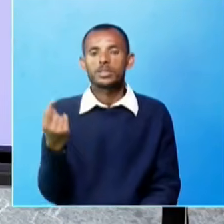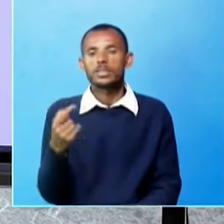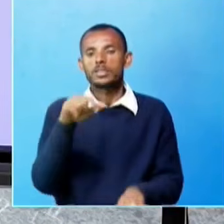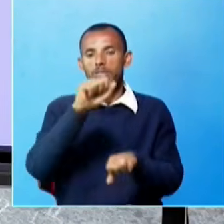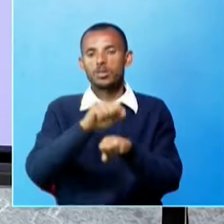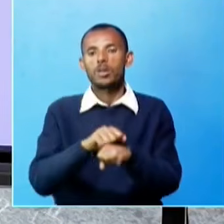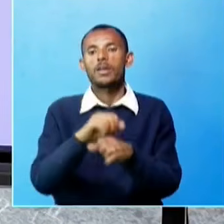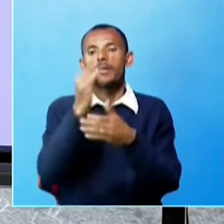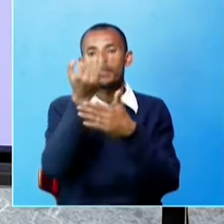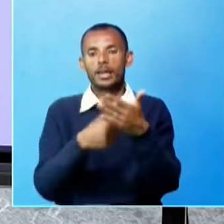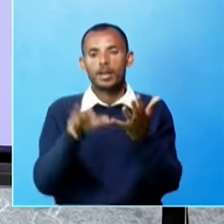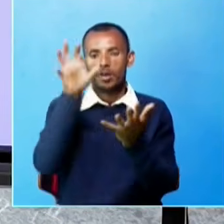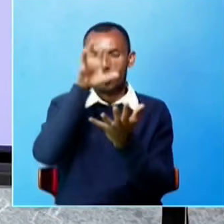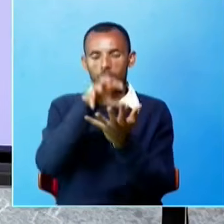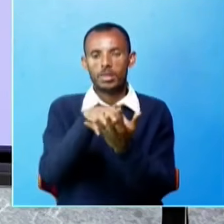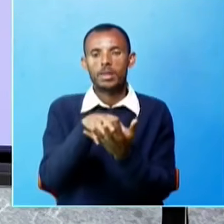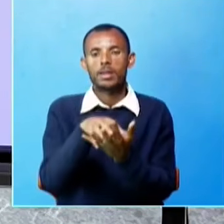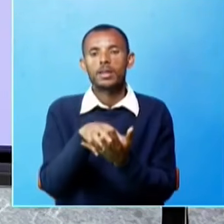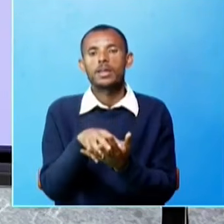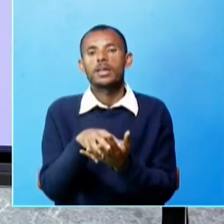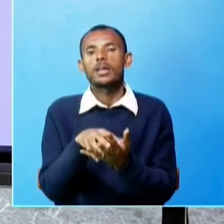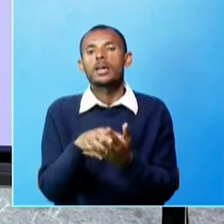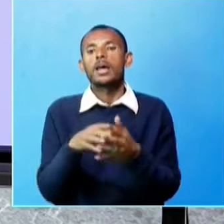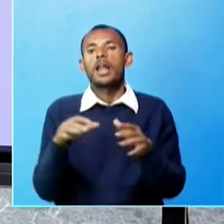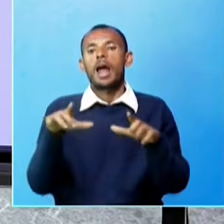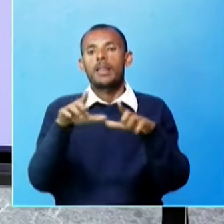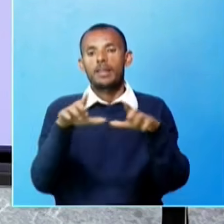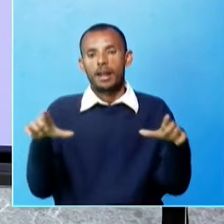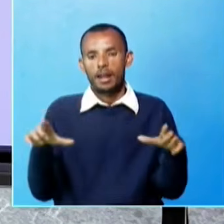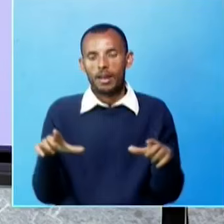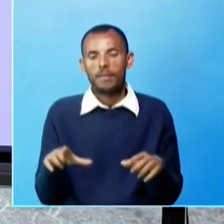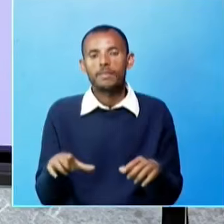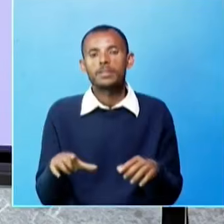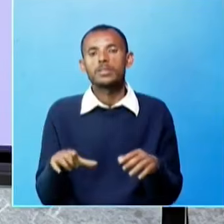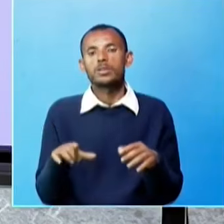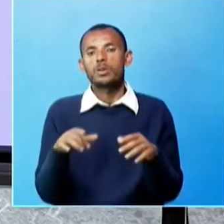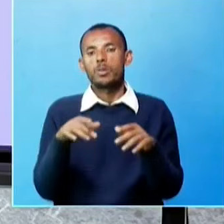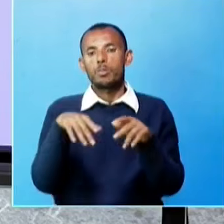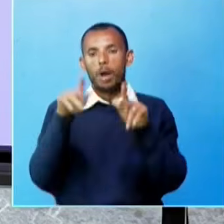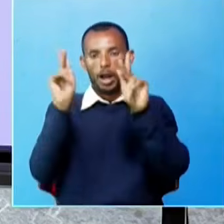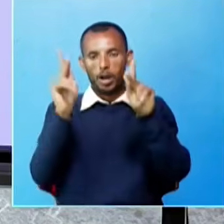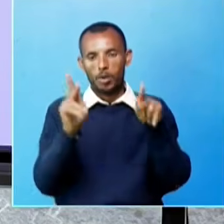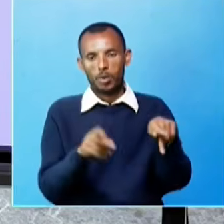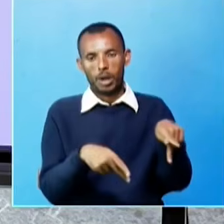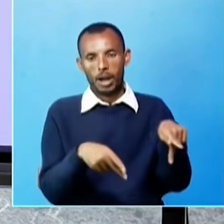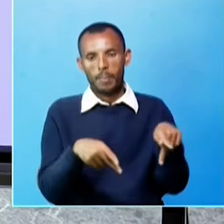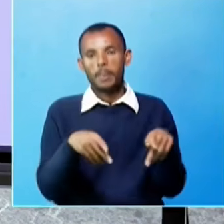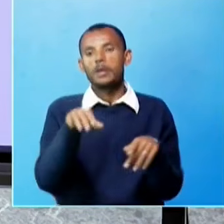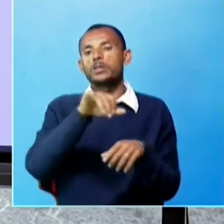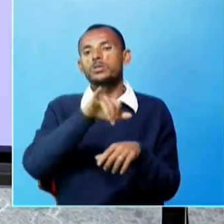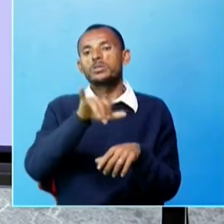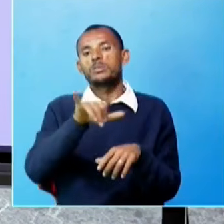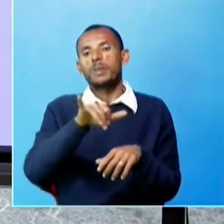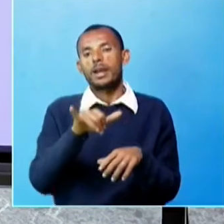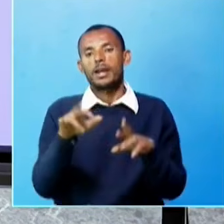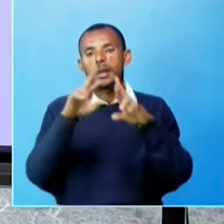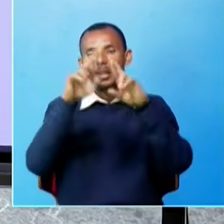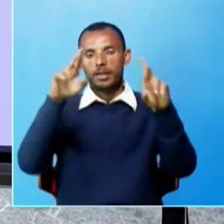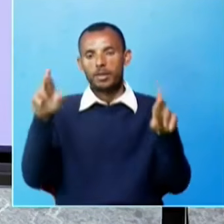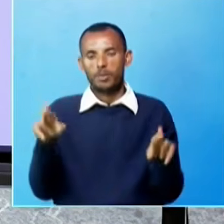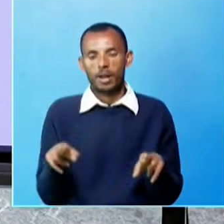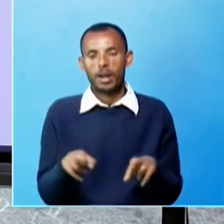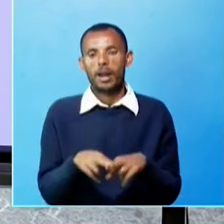solid figures contains a lateral face, which is a parallelogram, particularly rectangular